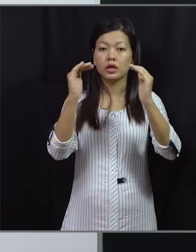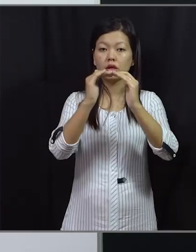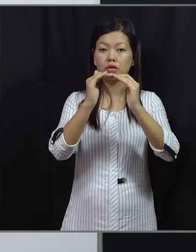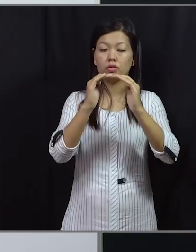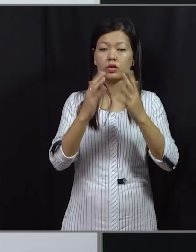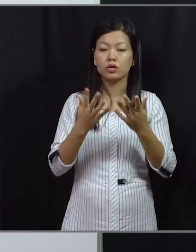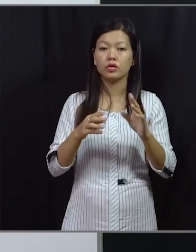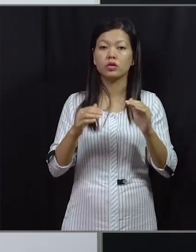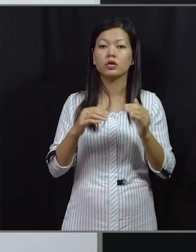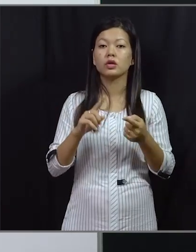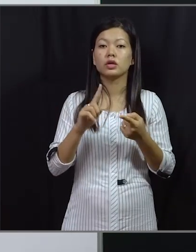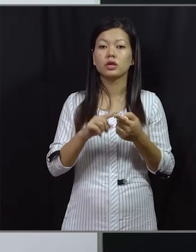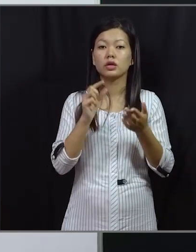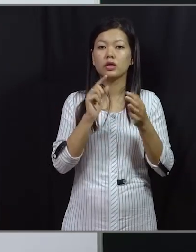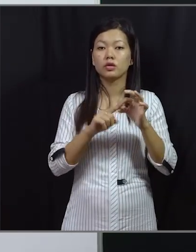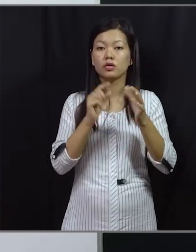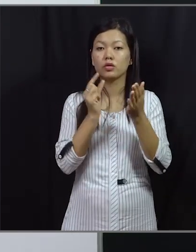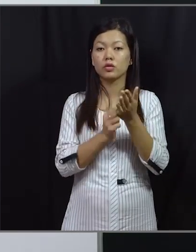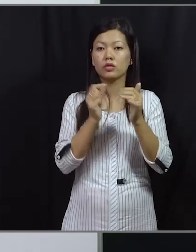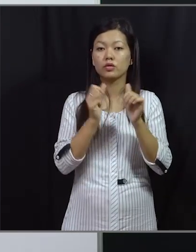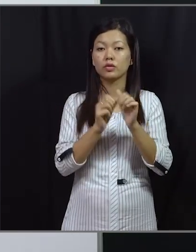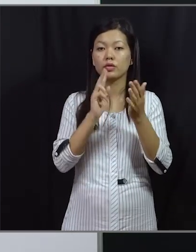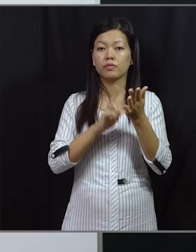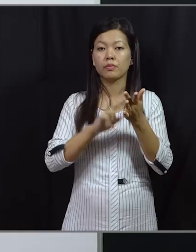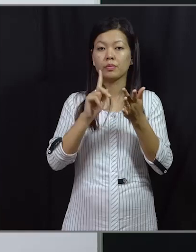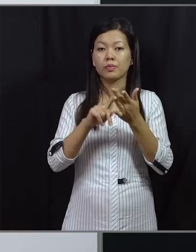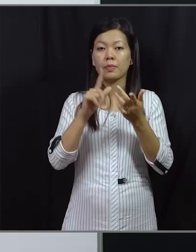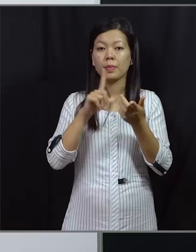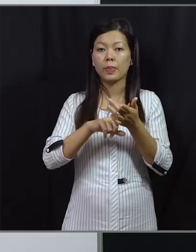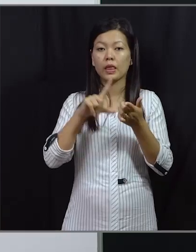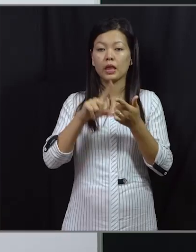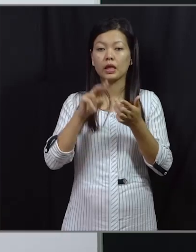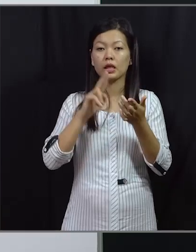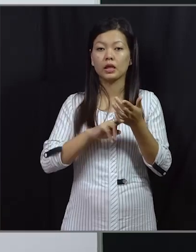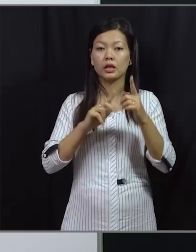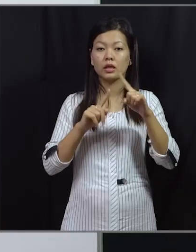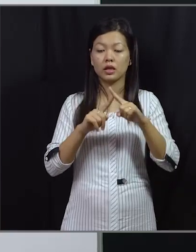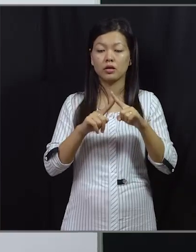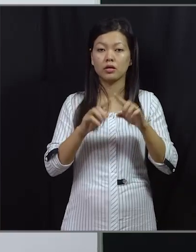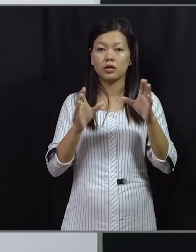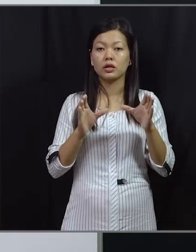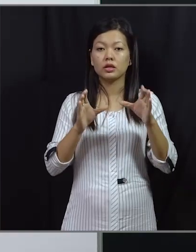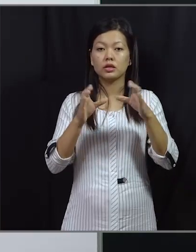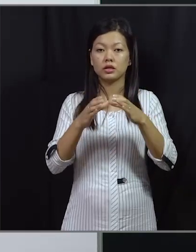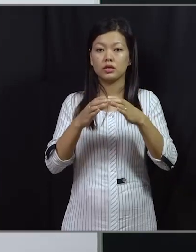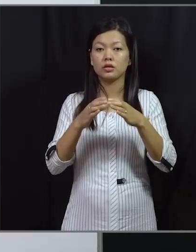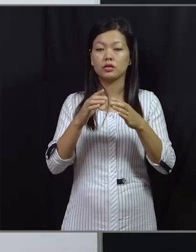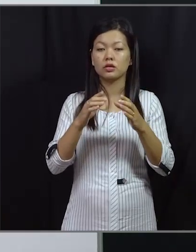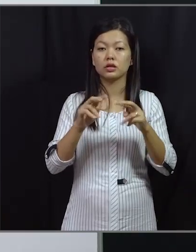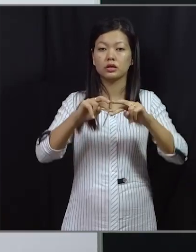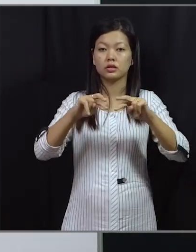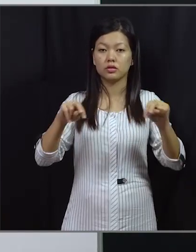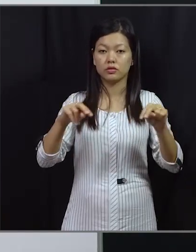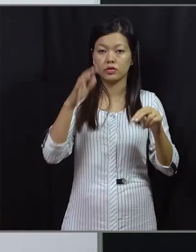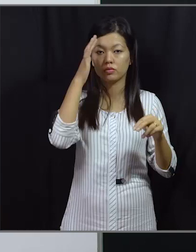sets. Equal sets, two sets are said to be equal if they have exactly the same elements. But